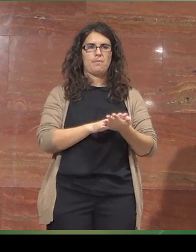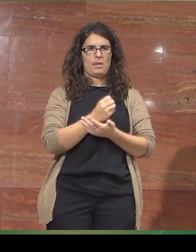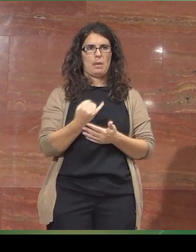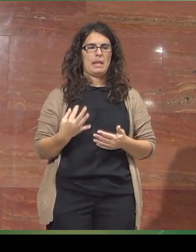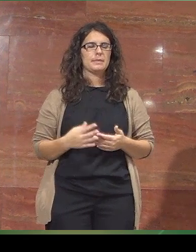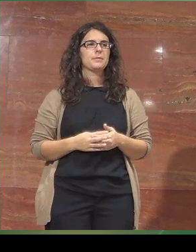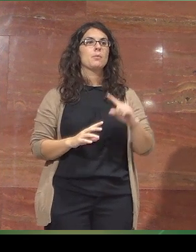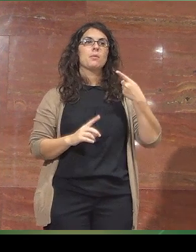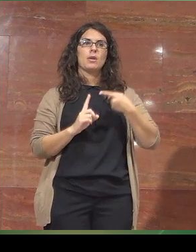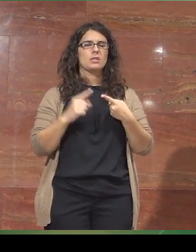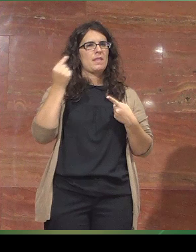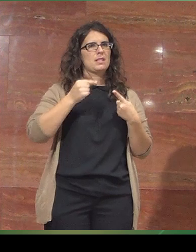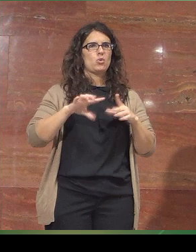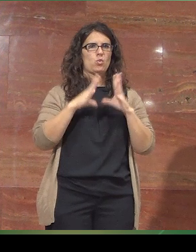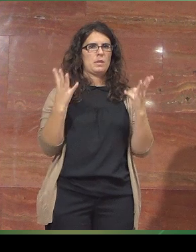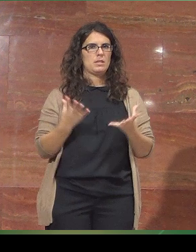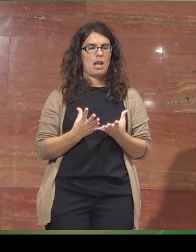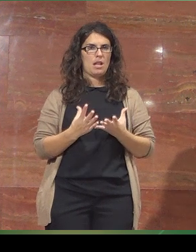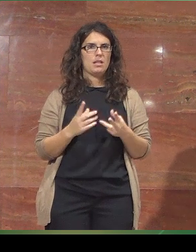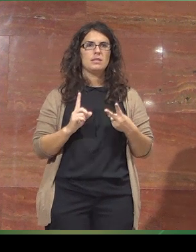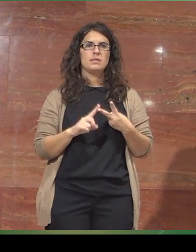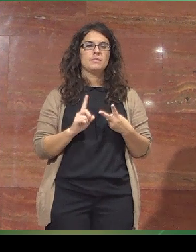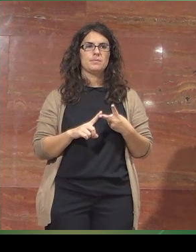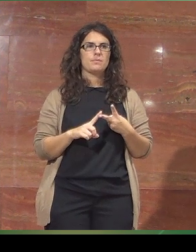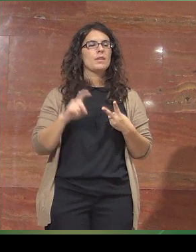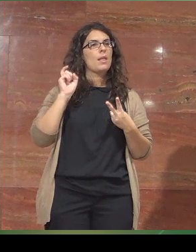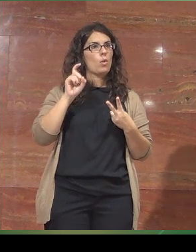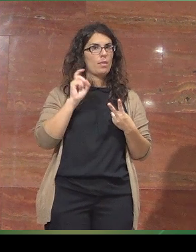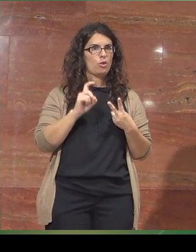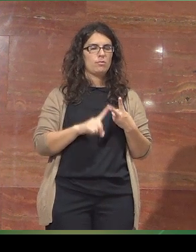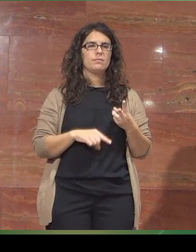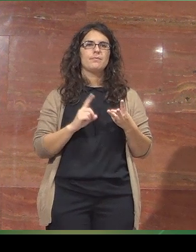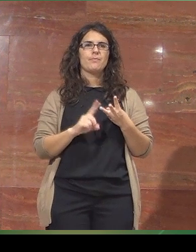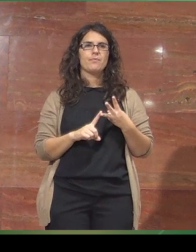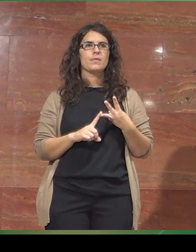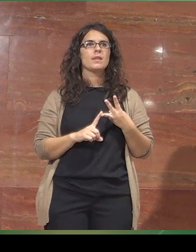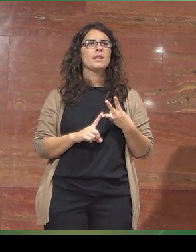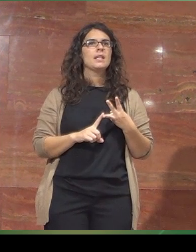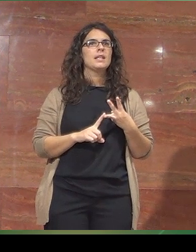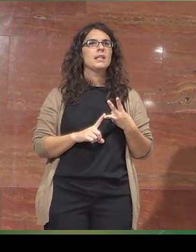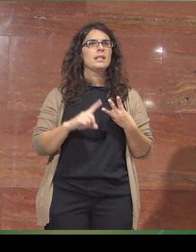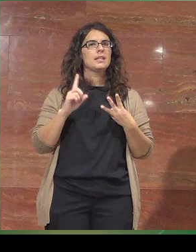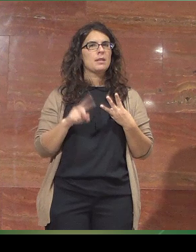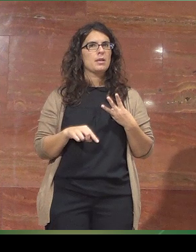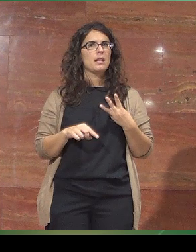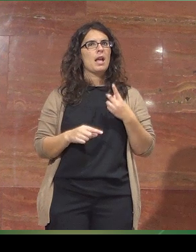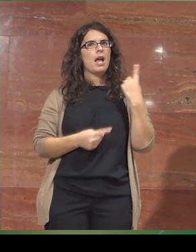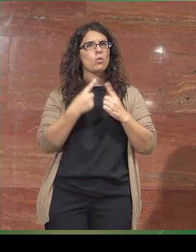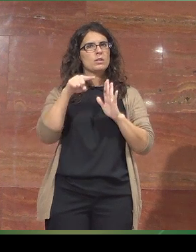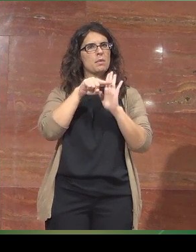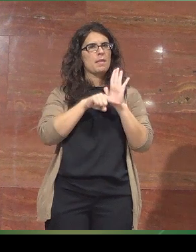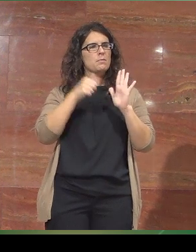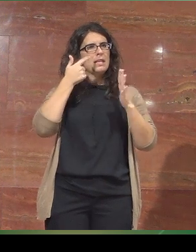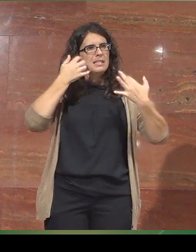education. And then I want to look at some practical steps that can be taken and some policy measures that governments and others can